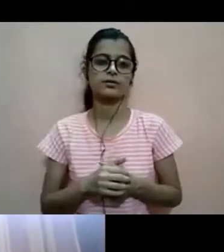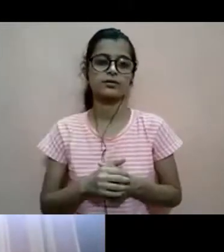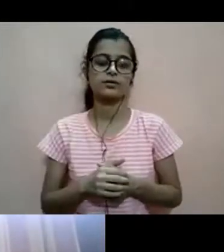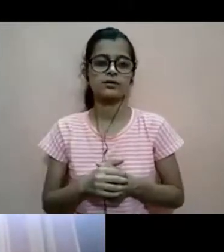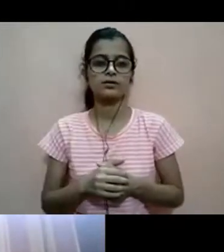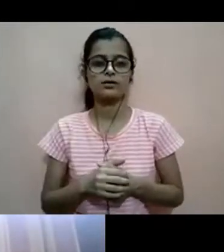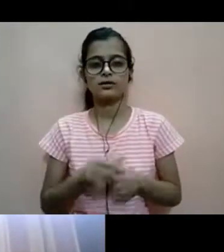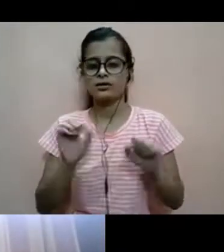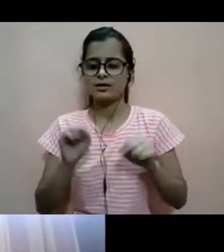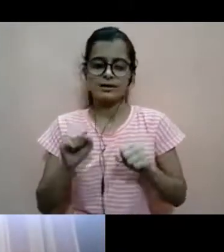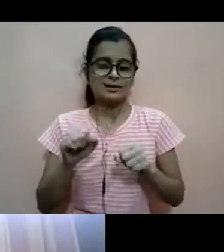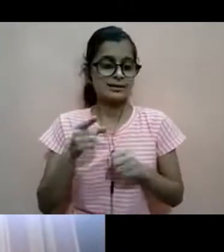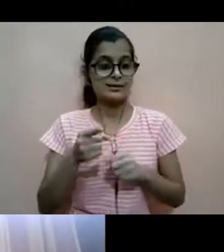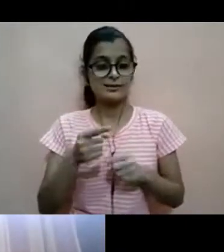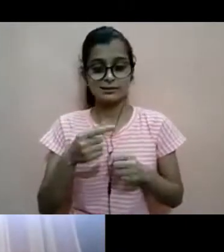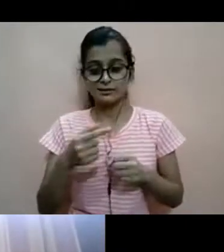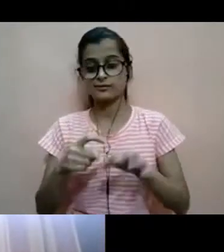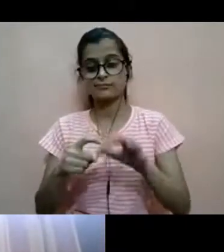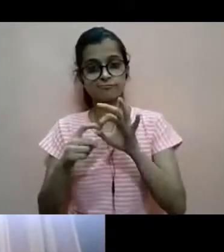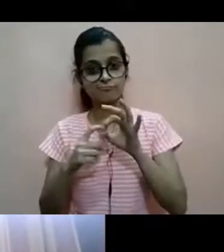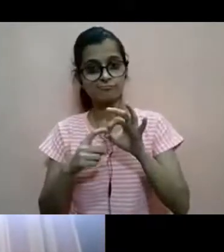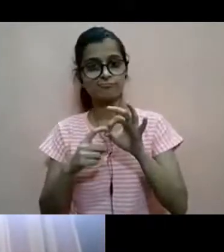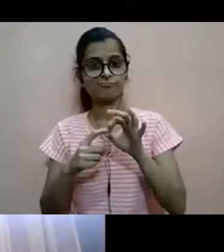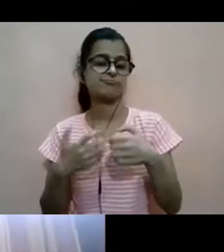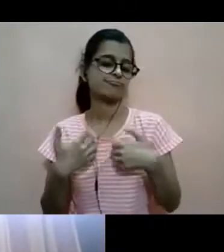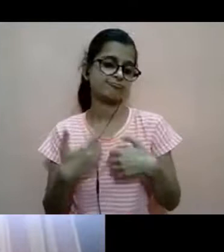It's a very interesting question.